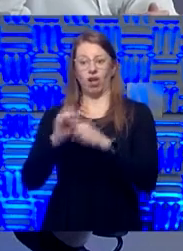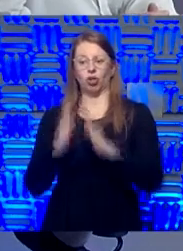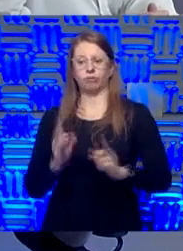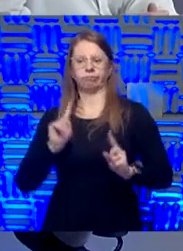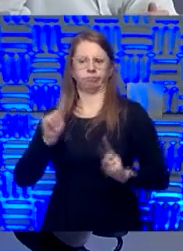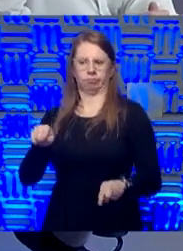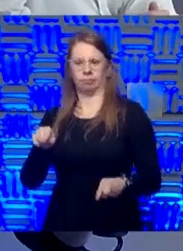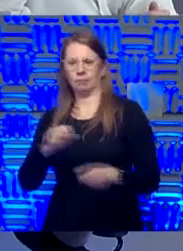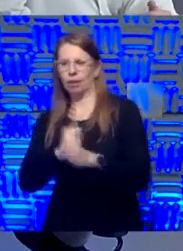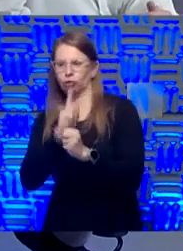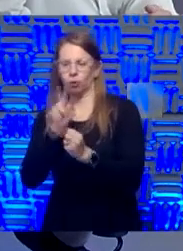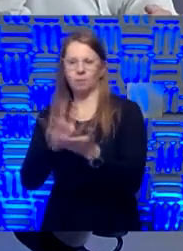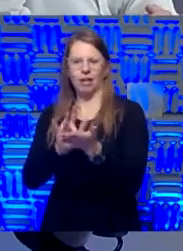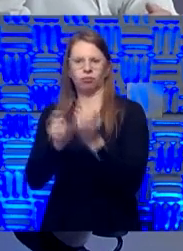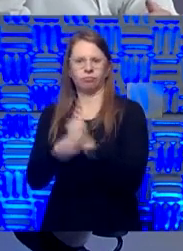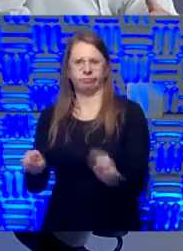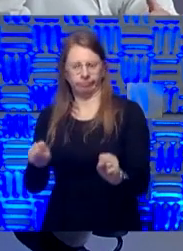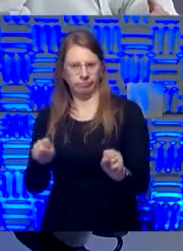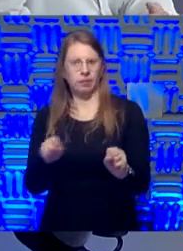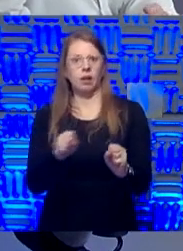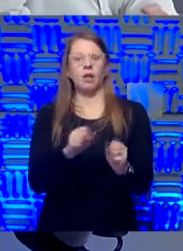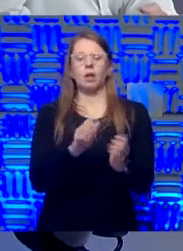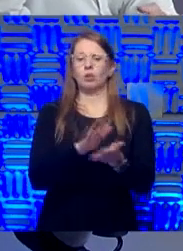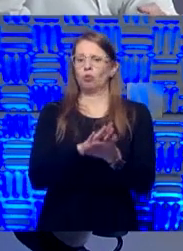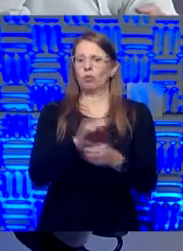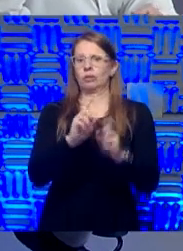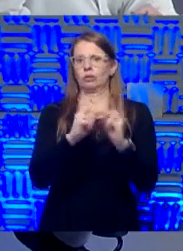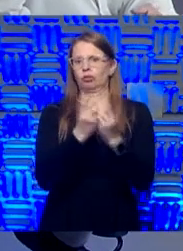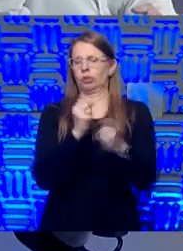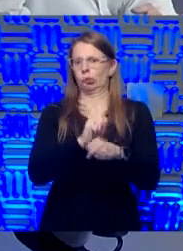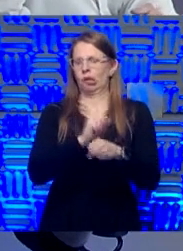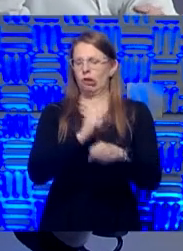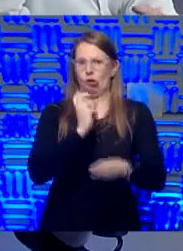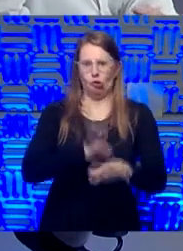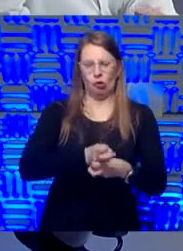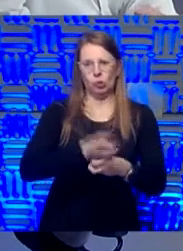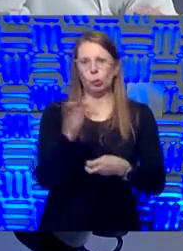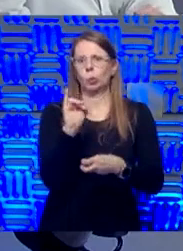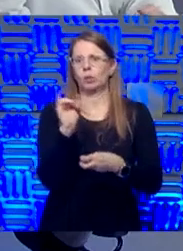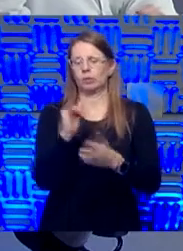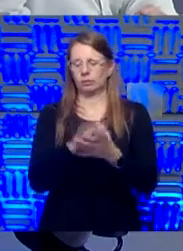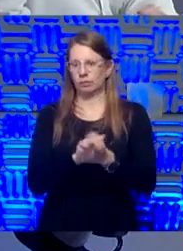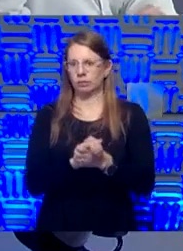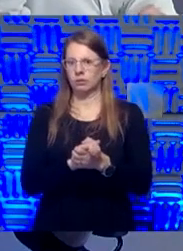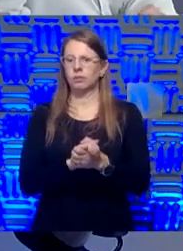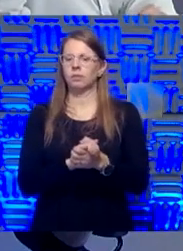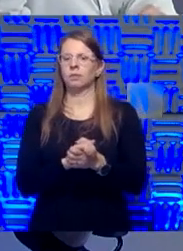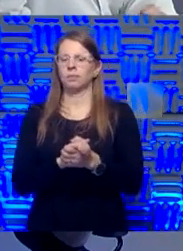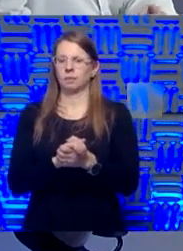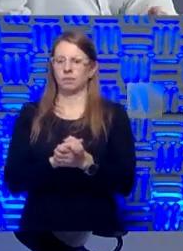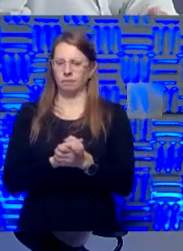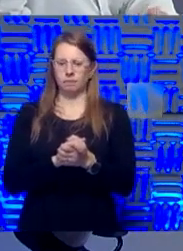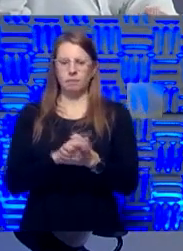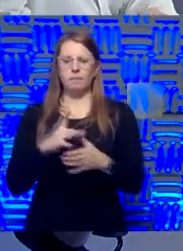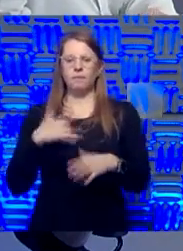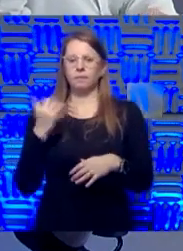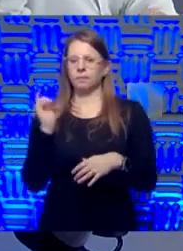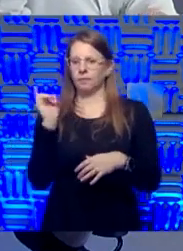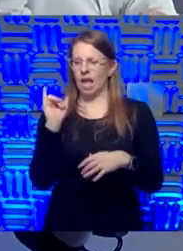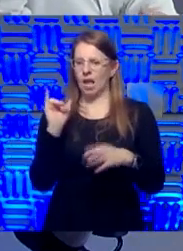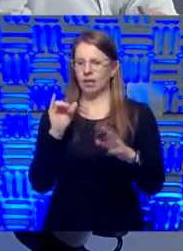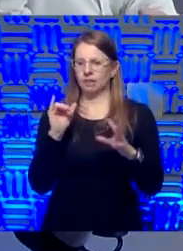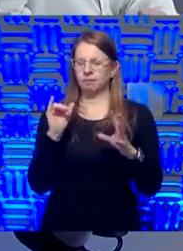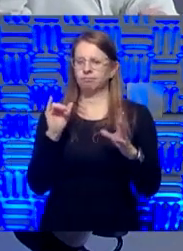sure they're medically sound. The school districts are working really hard on this too, so you should at least I think a lot check of that that, out. and it feels like it's coming